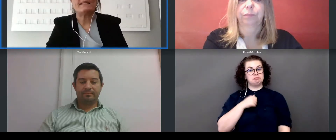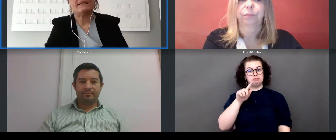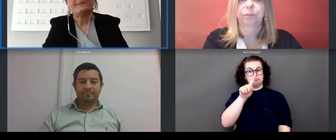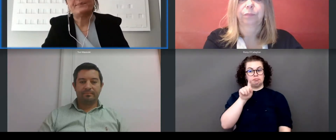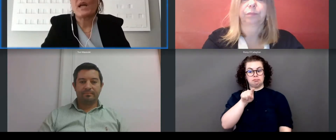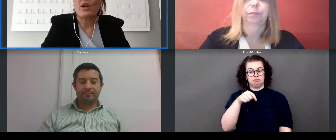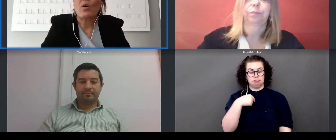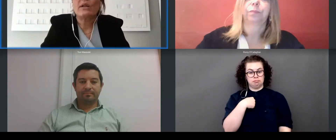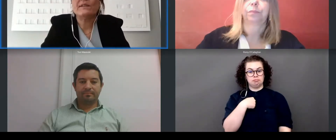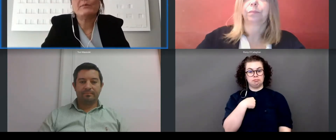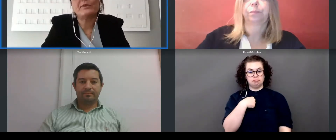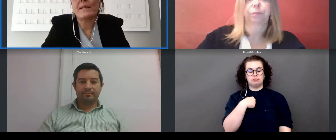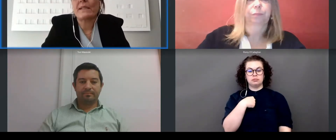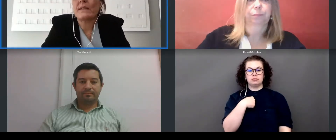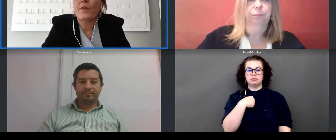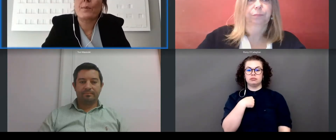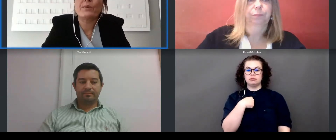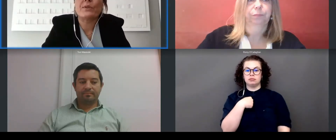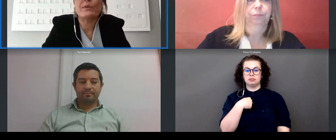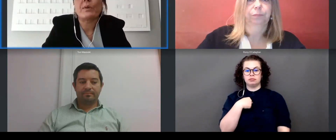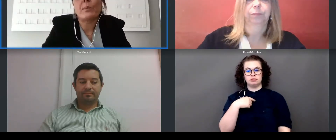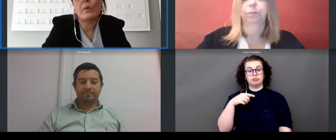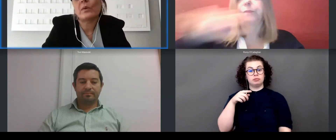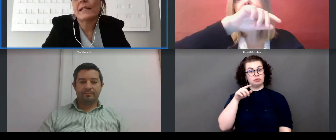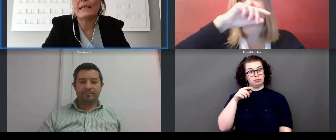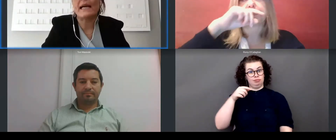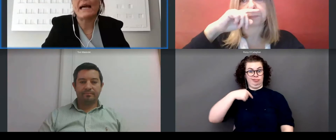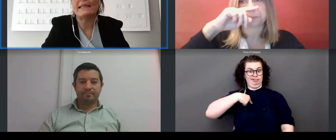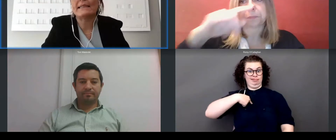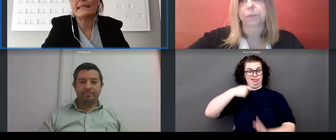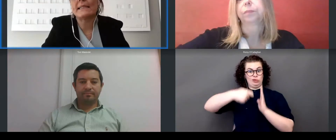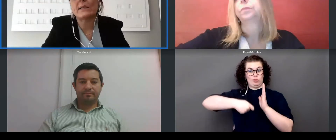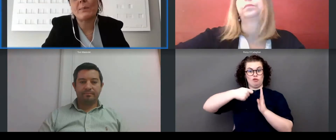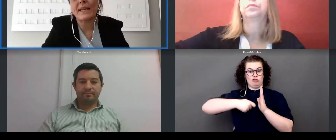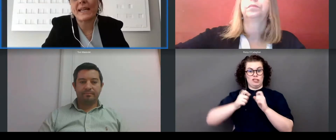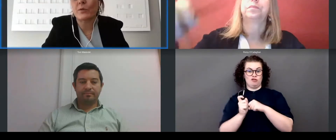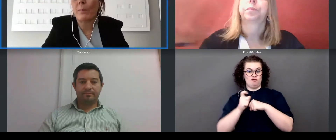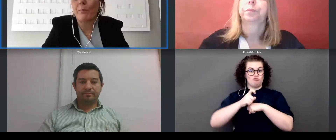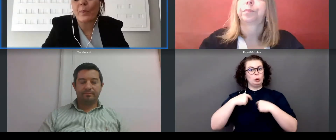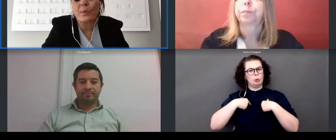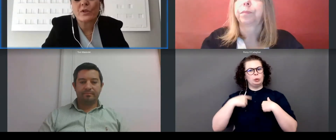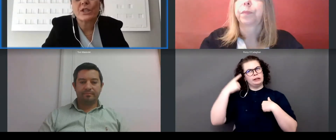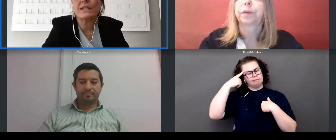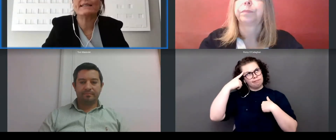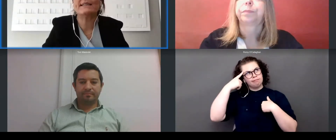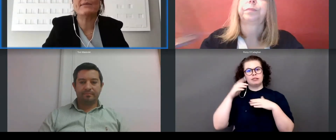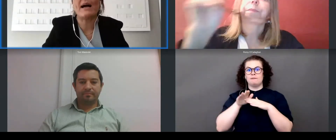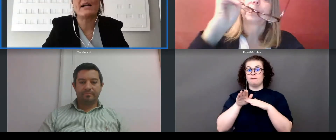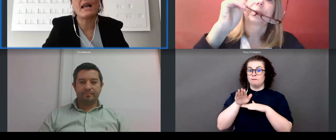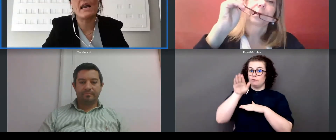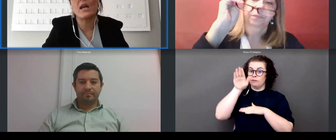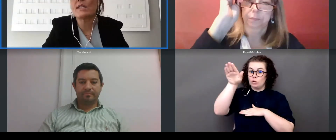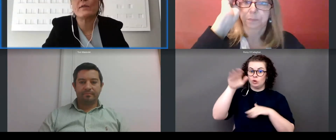As Rock demonstrated through the role model and replicator approach, there